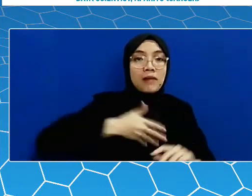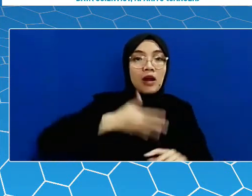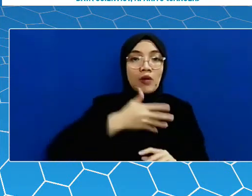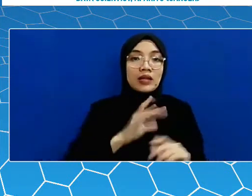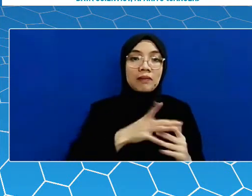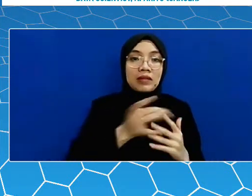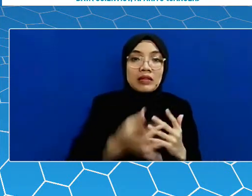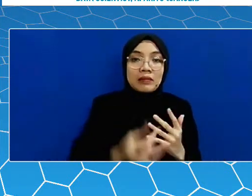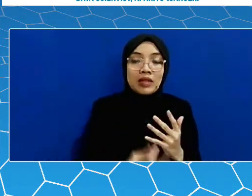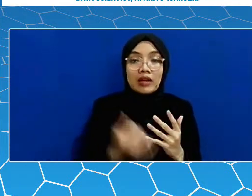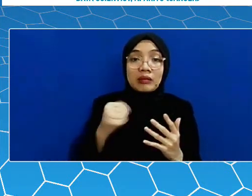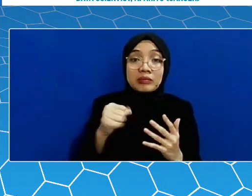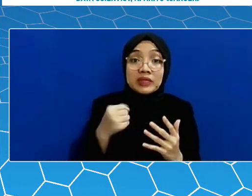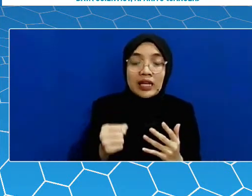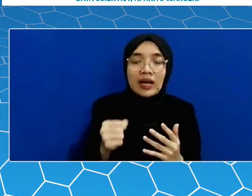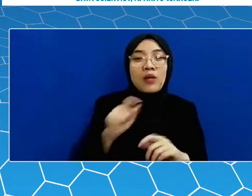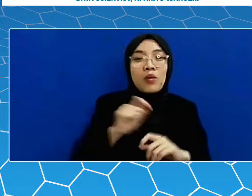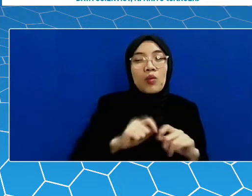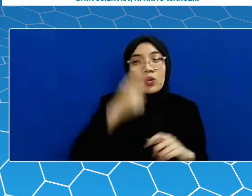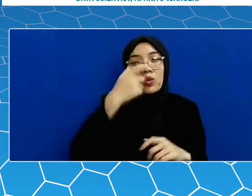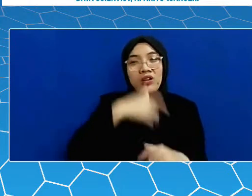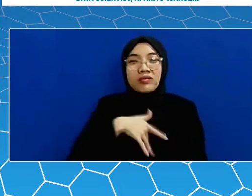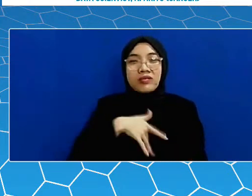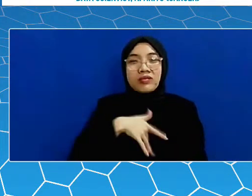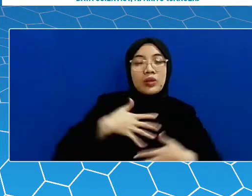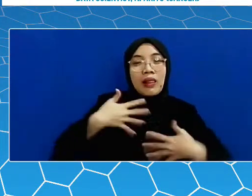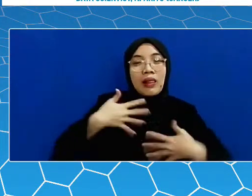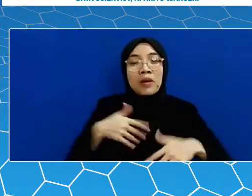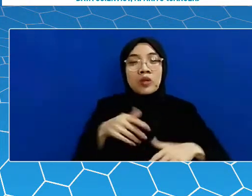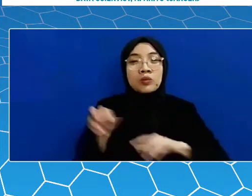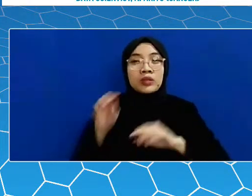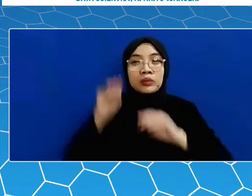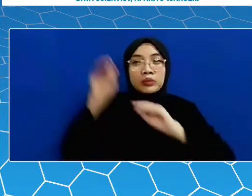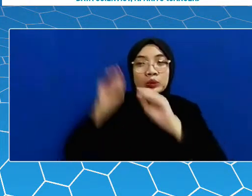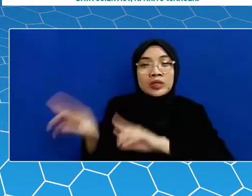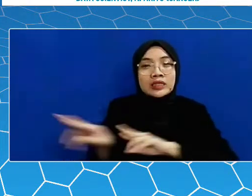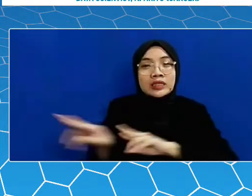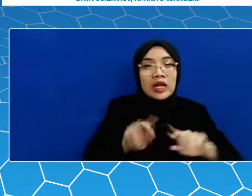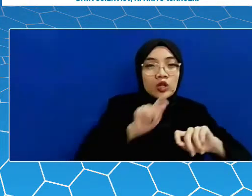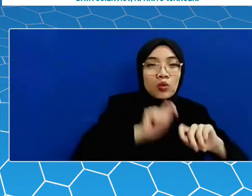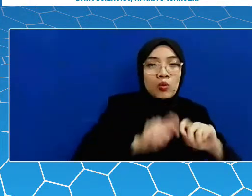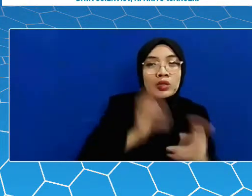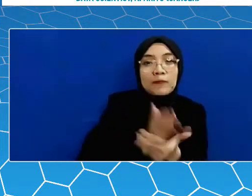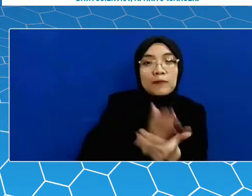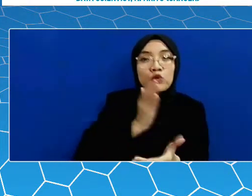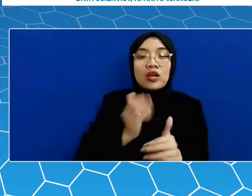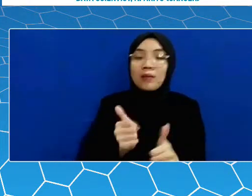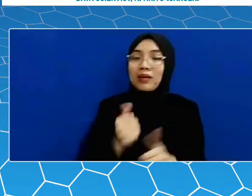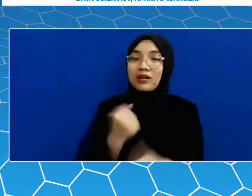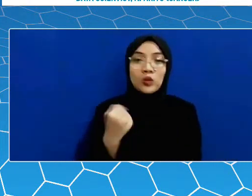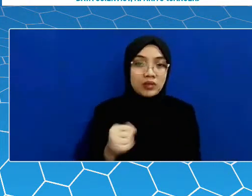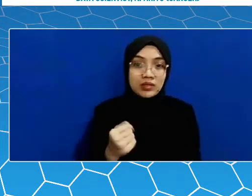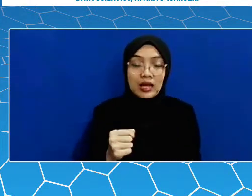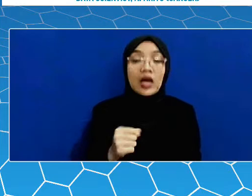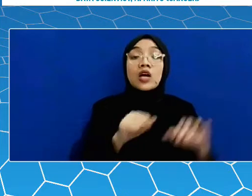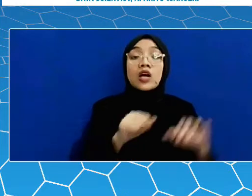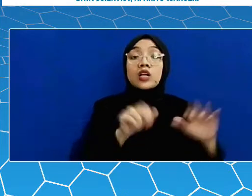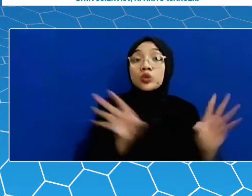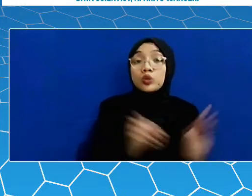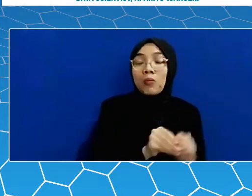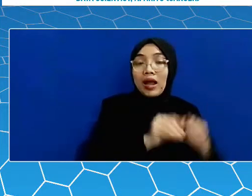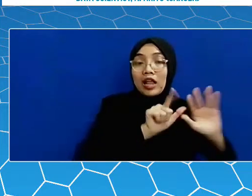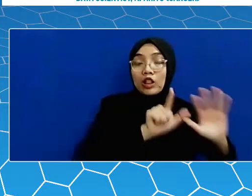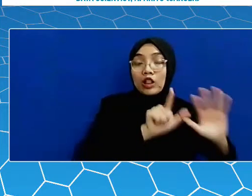informed decisions. With the pandemic, many of the methods previously used in clinical trials were no longer